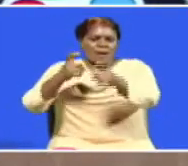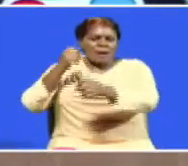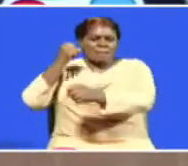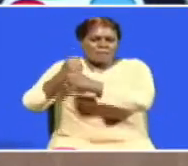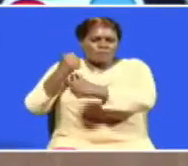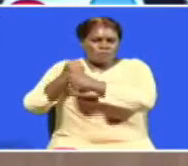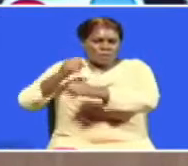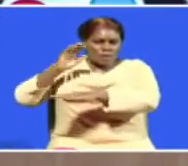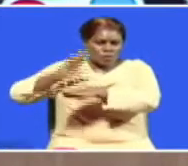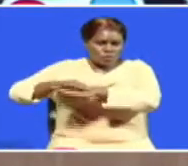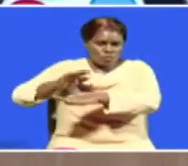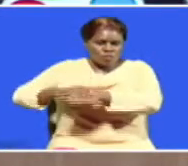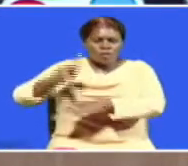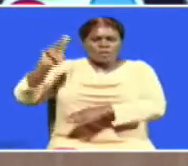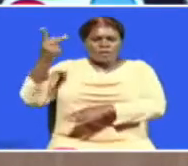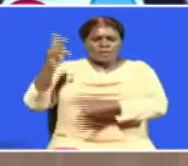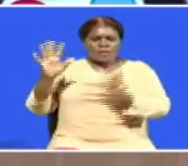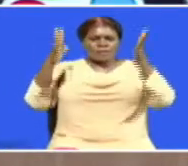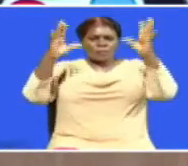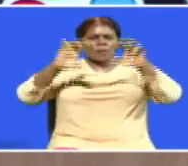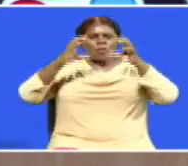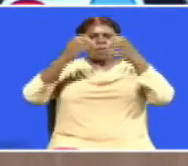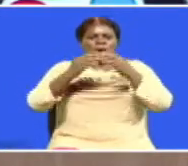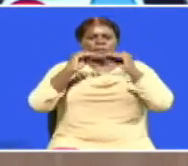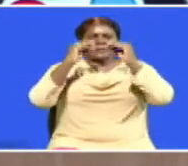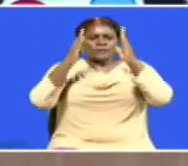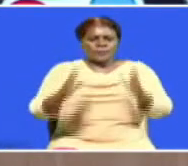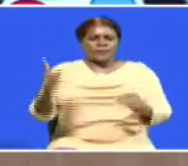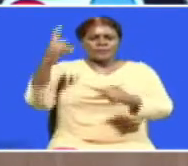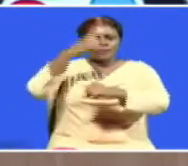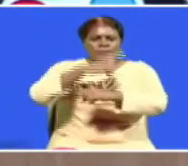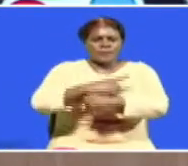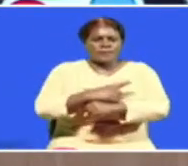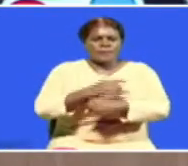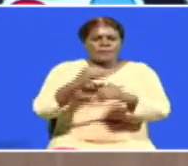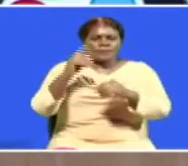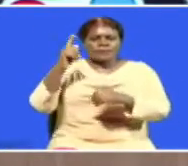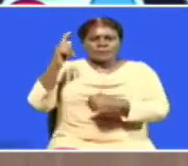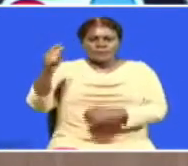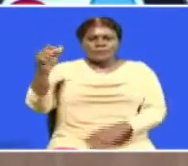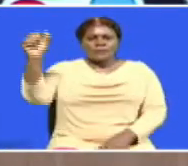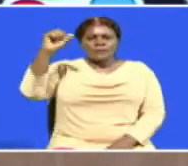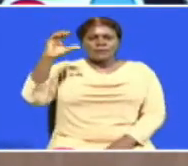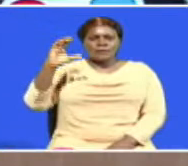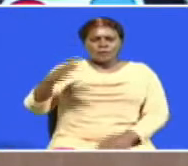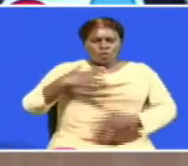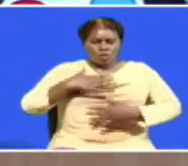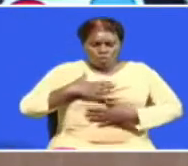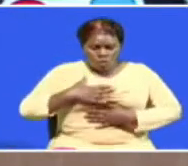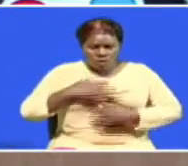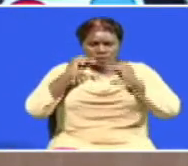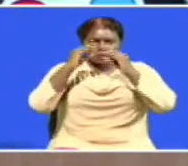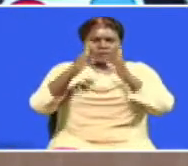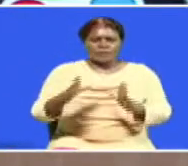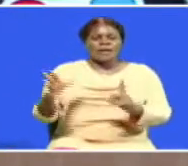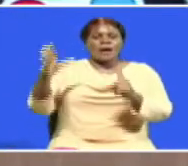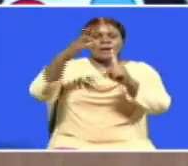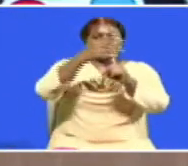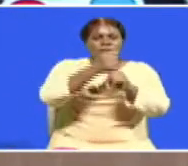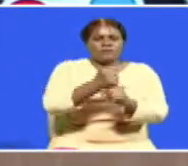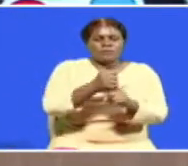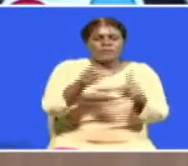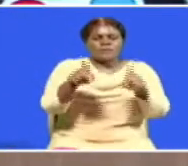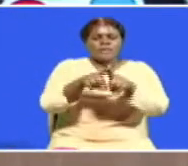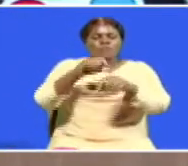outstanding performance as Kenya marked the World Teachers' Day. The Teachers Service Commission honored the teachers' remarkable achievements and